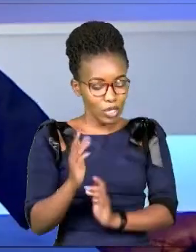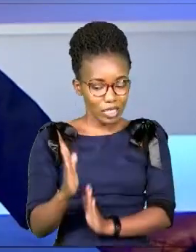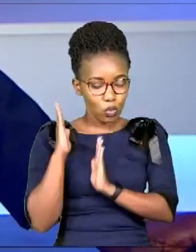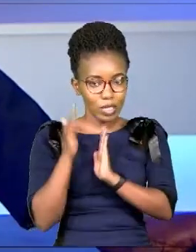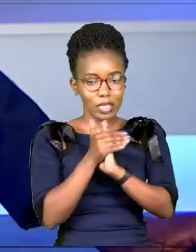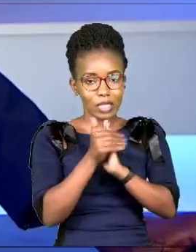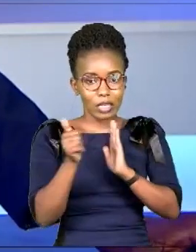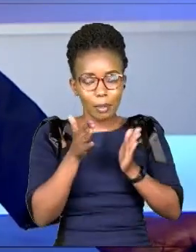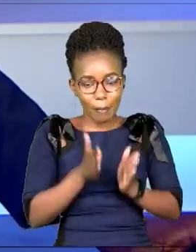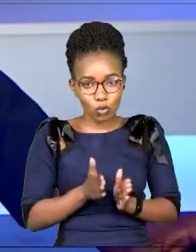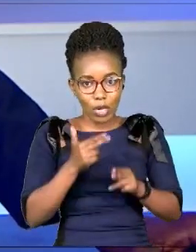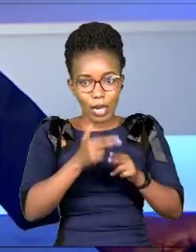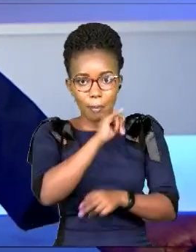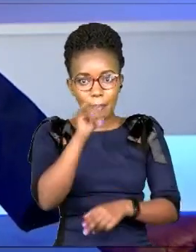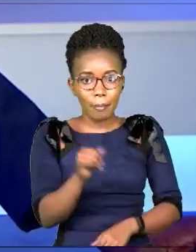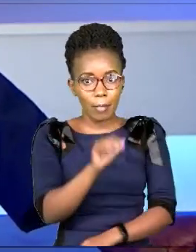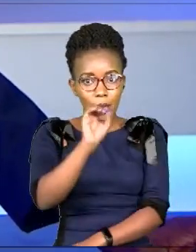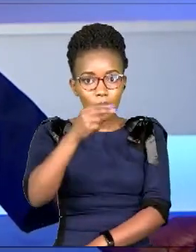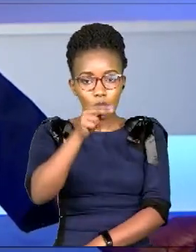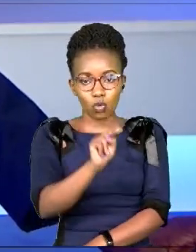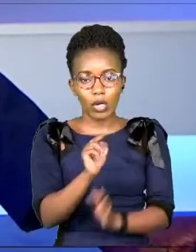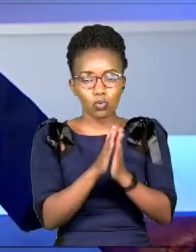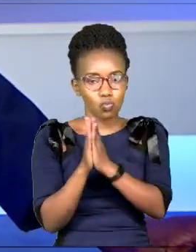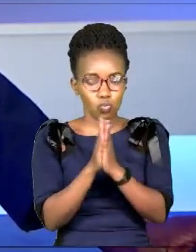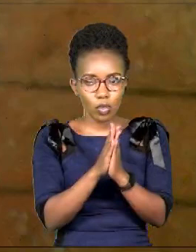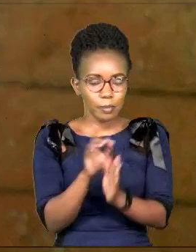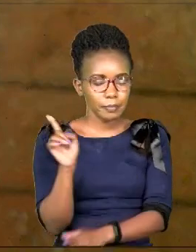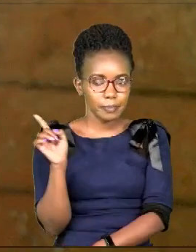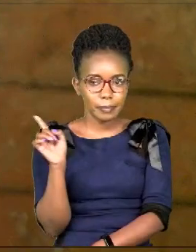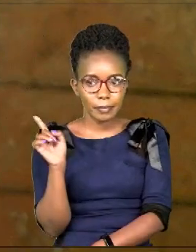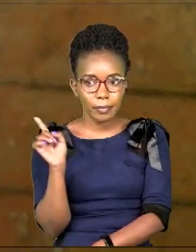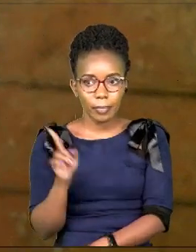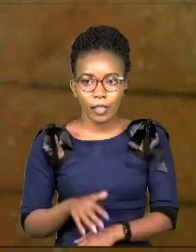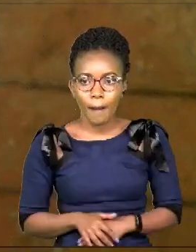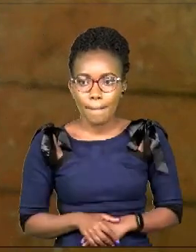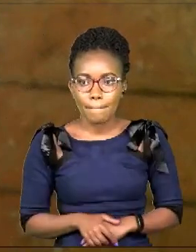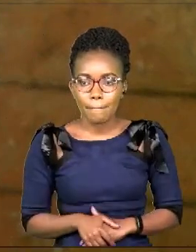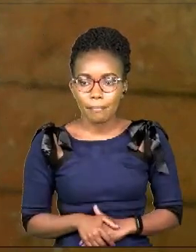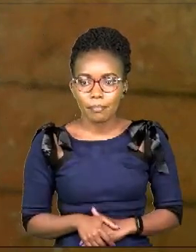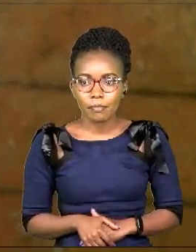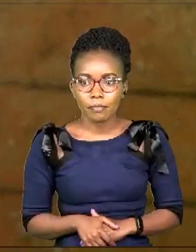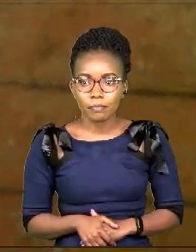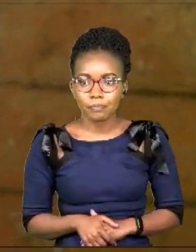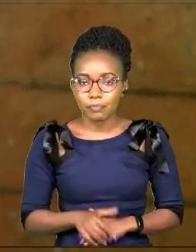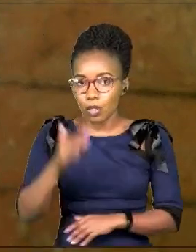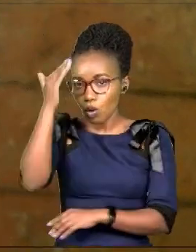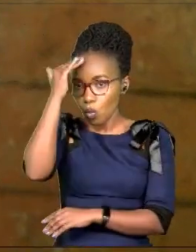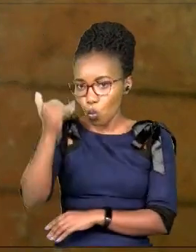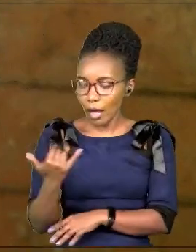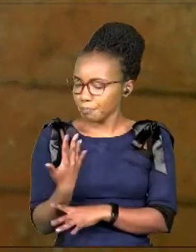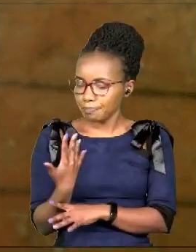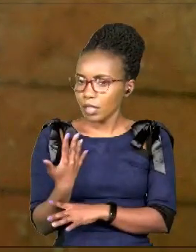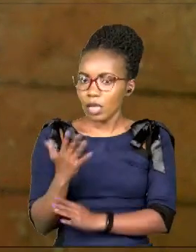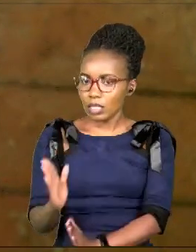analyst, George Musamali, and prepared the following story. What might be the reason behind the recent